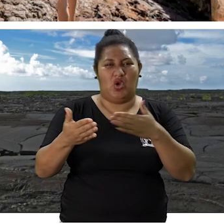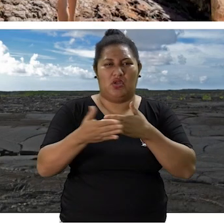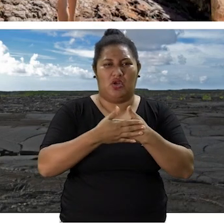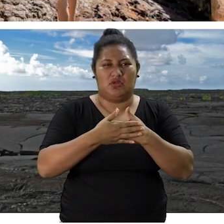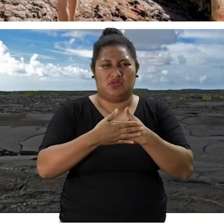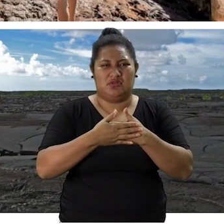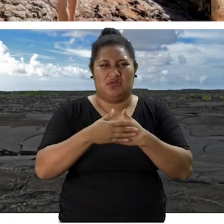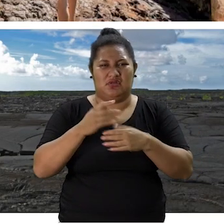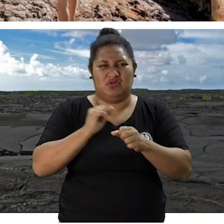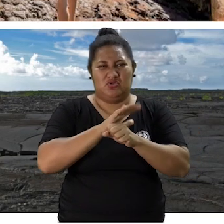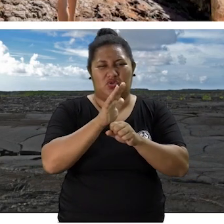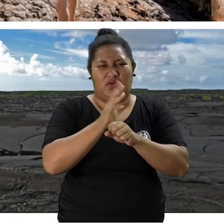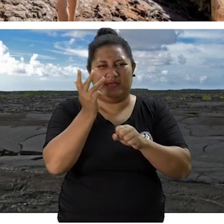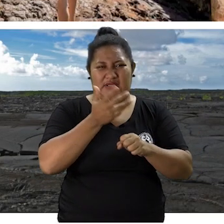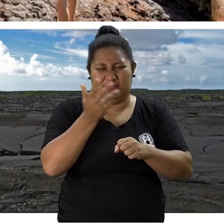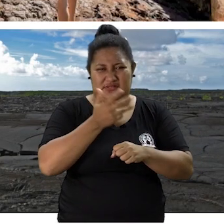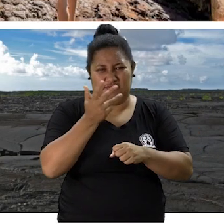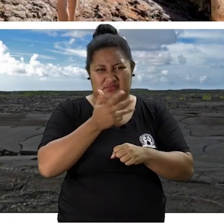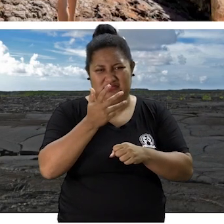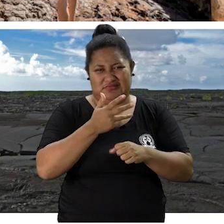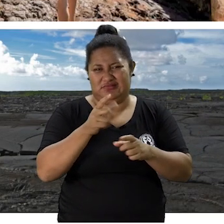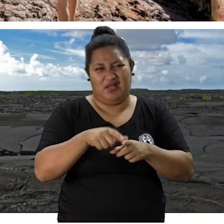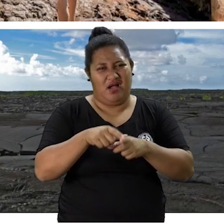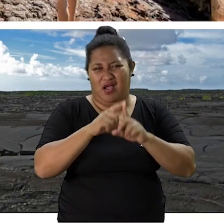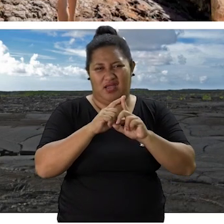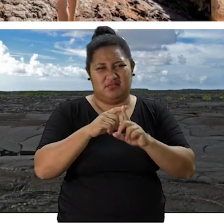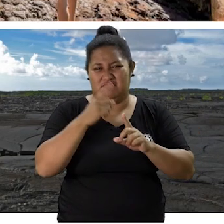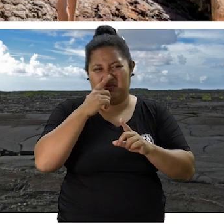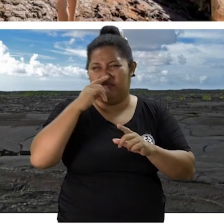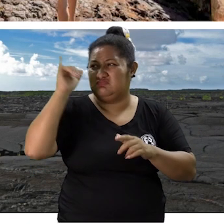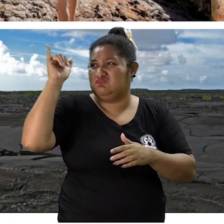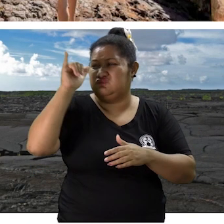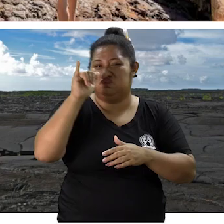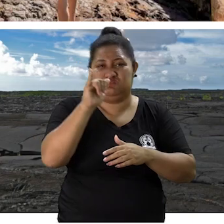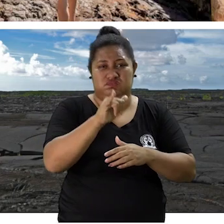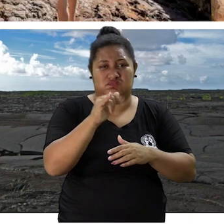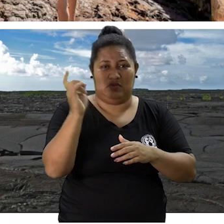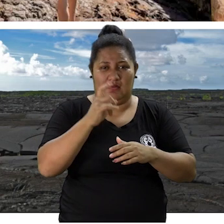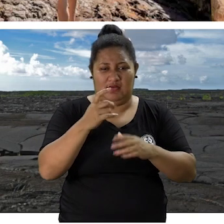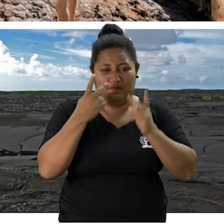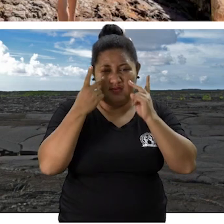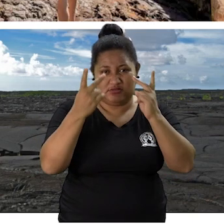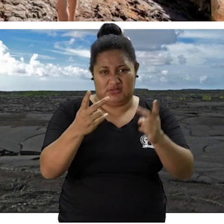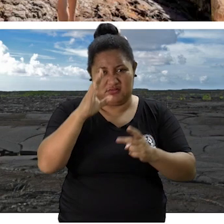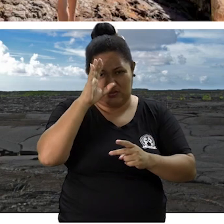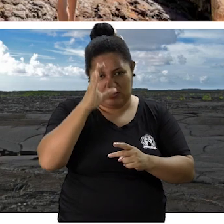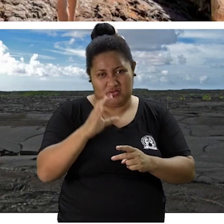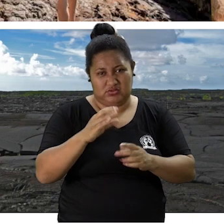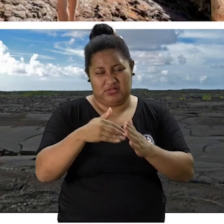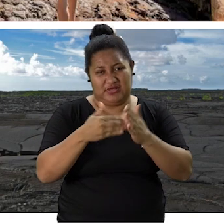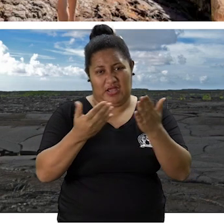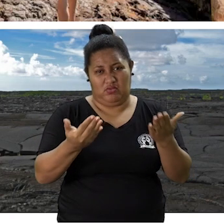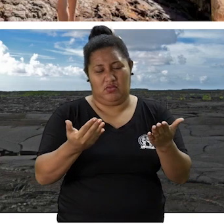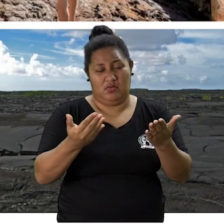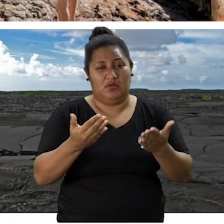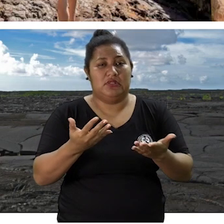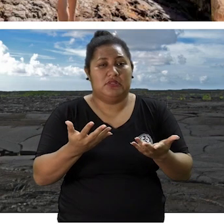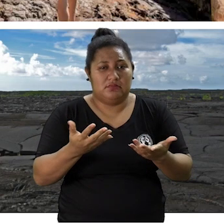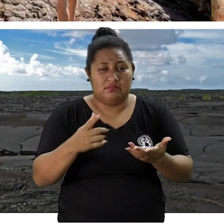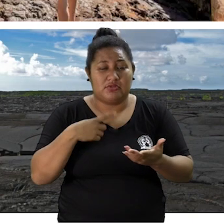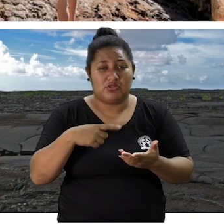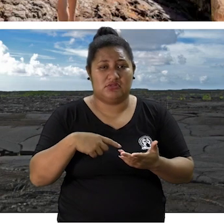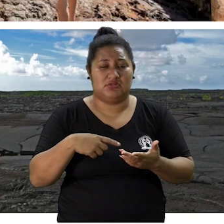to COVID-19, hardly any tourists come and visit our country nowadays. And that goes for